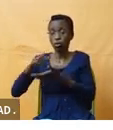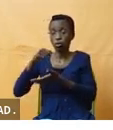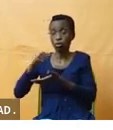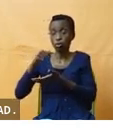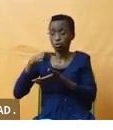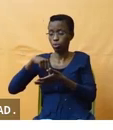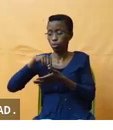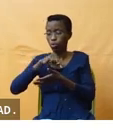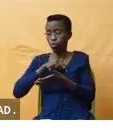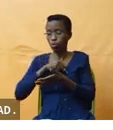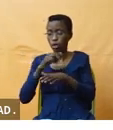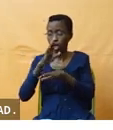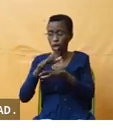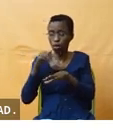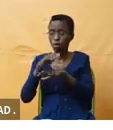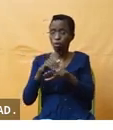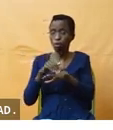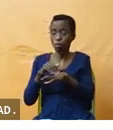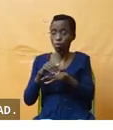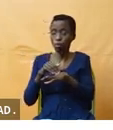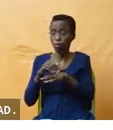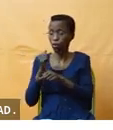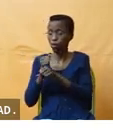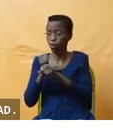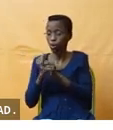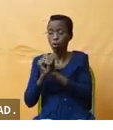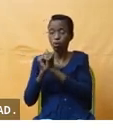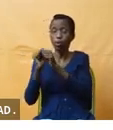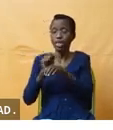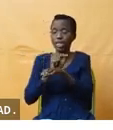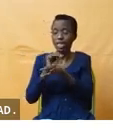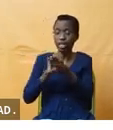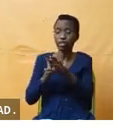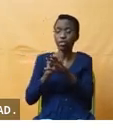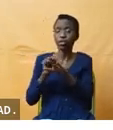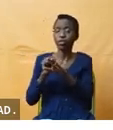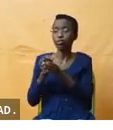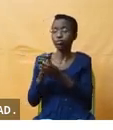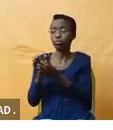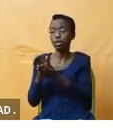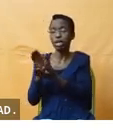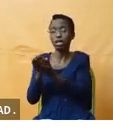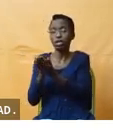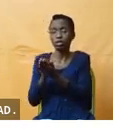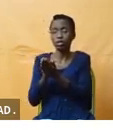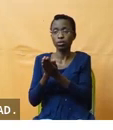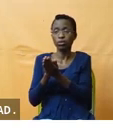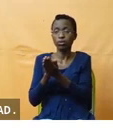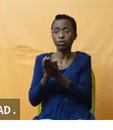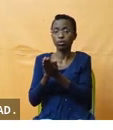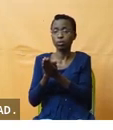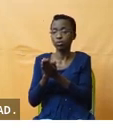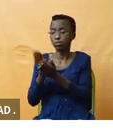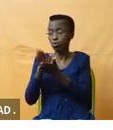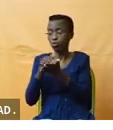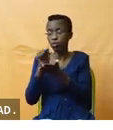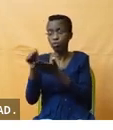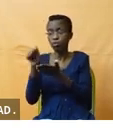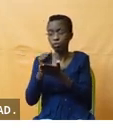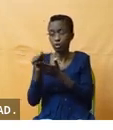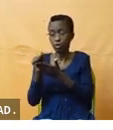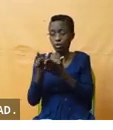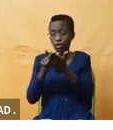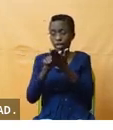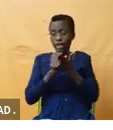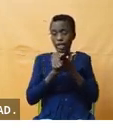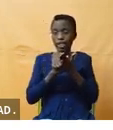called for or worked with the National Treasury just trying to call for publication of the debt register. So